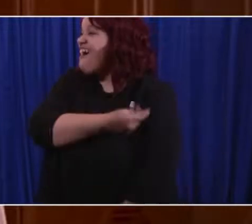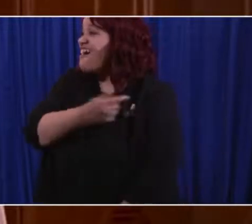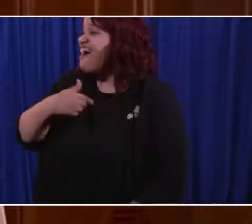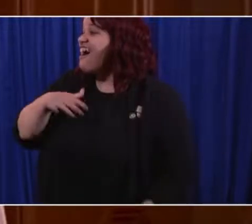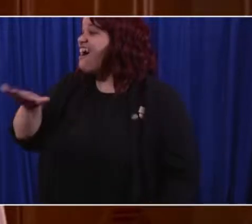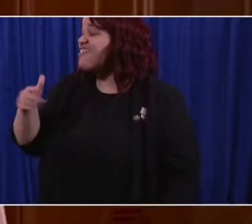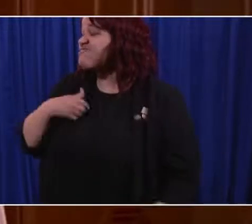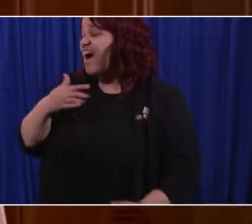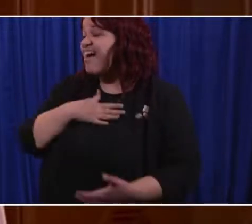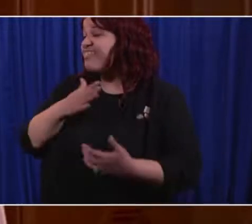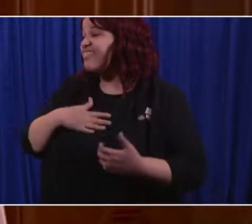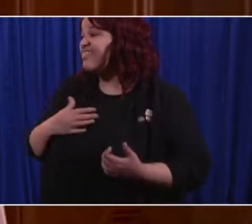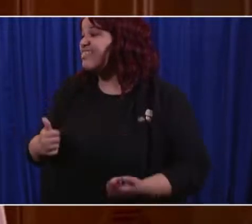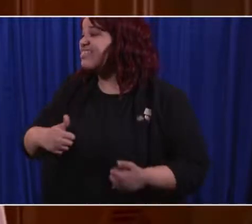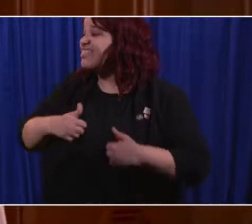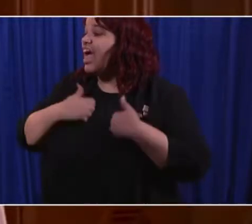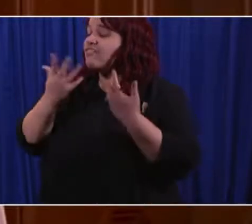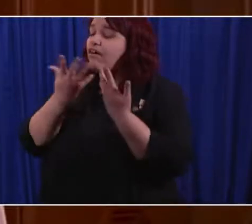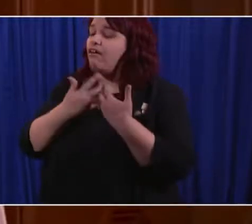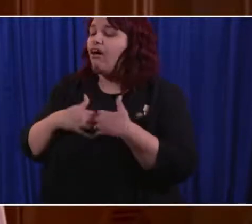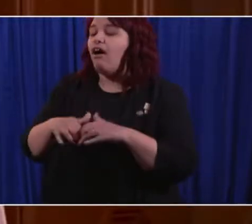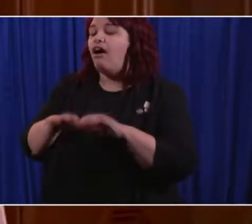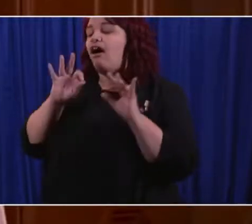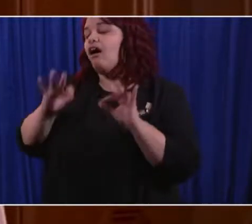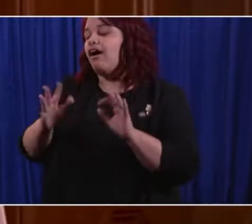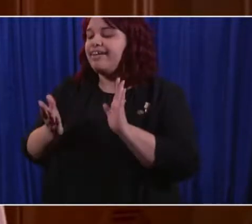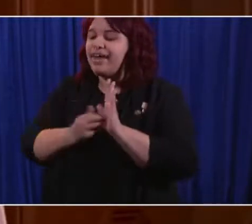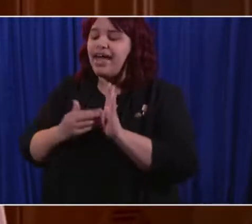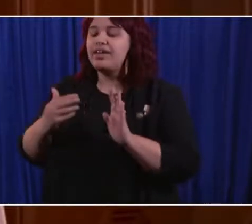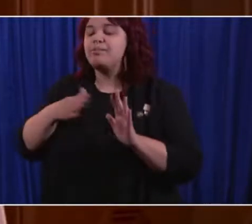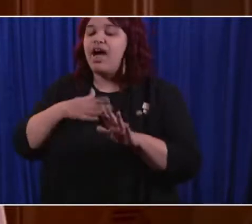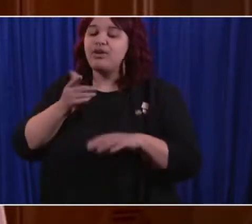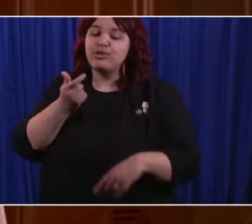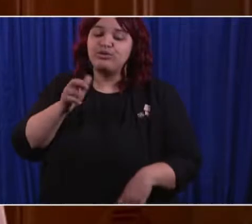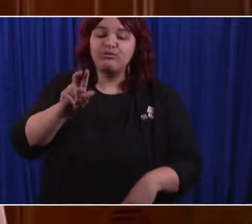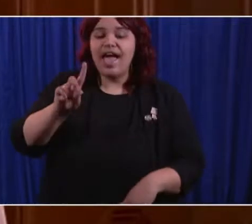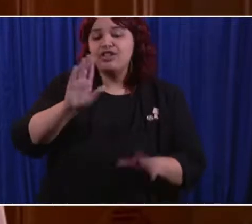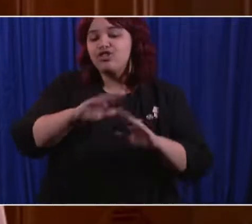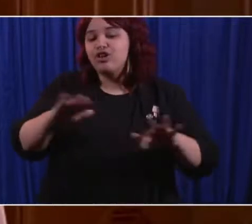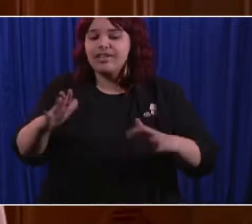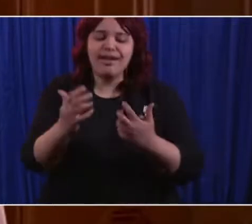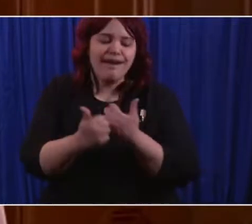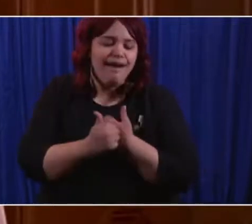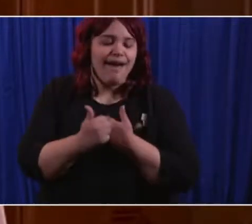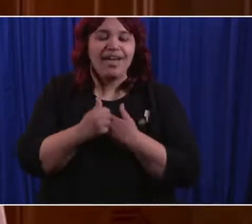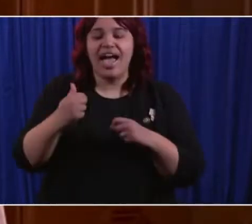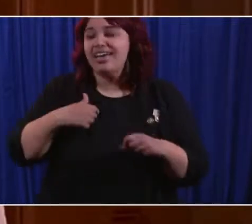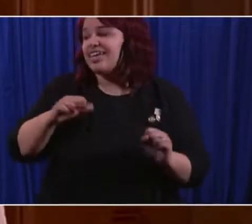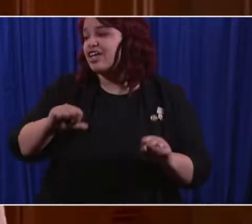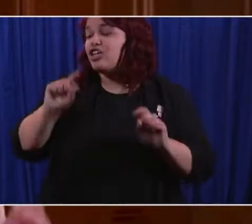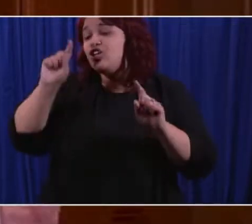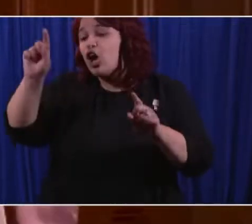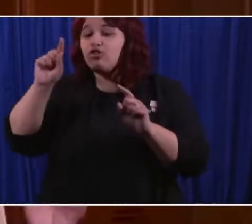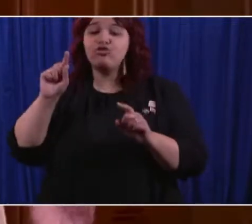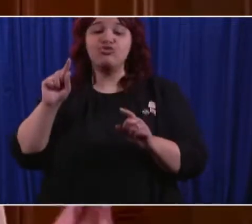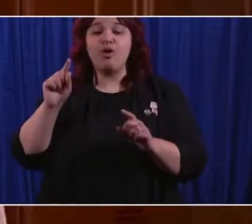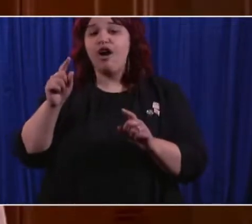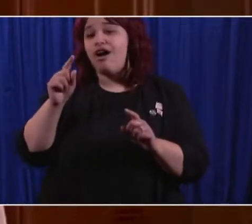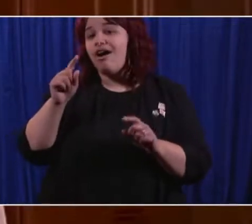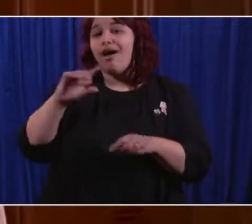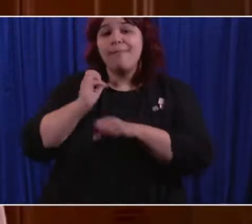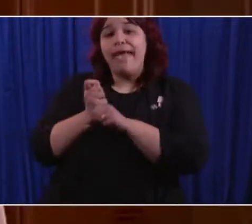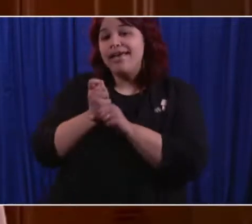to hug my grandchildren. I'm able to move around more. I'm able to do this or that, or go to a baseball game, or whatever they like to